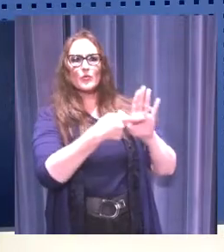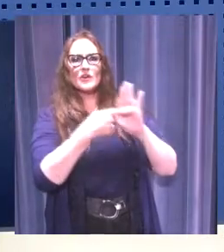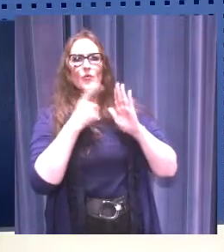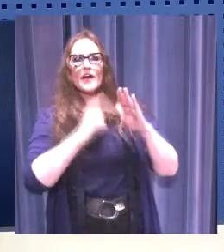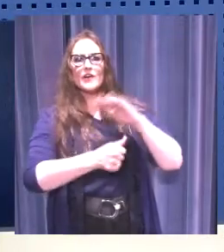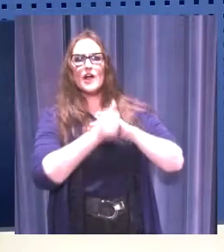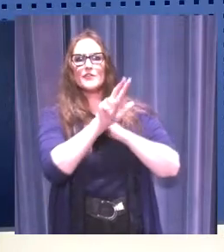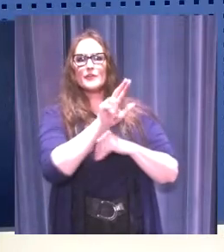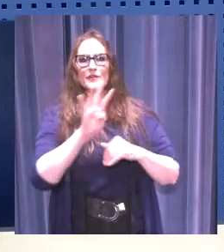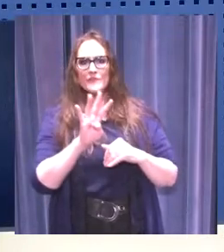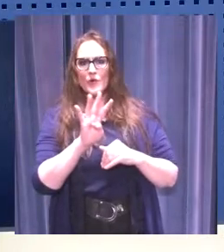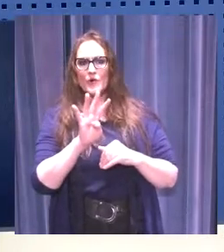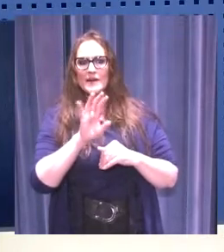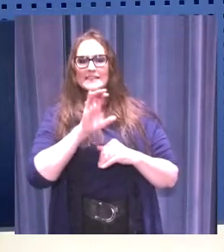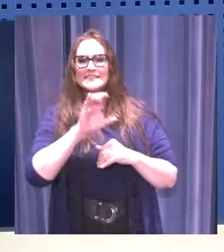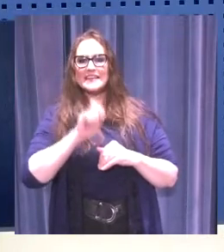under